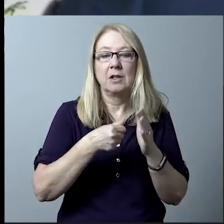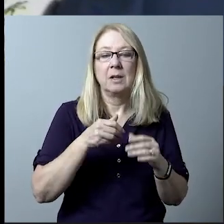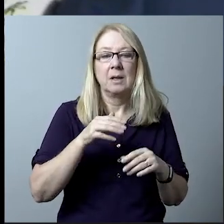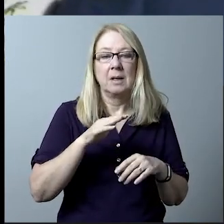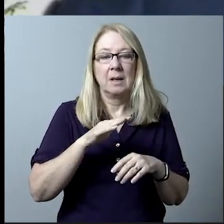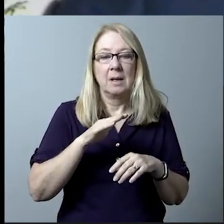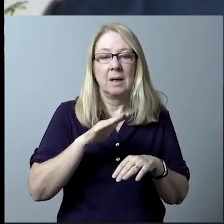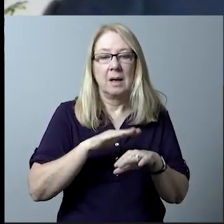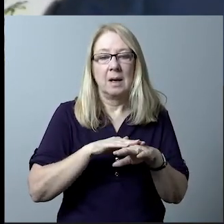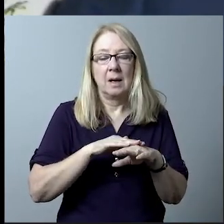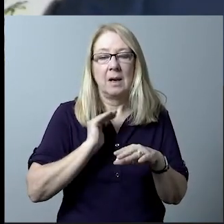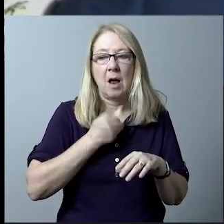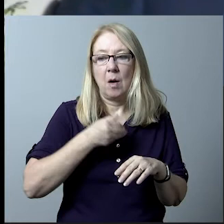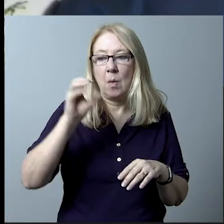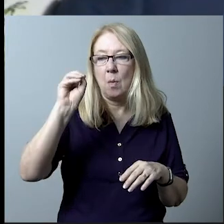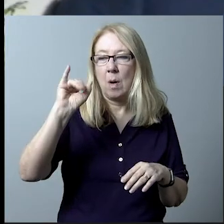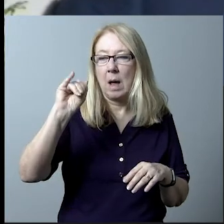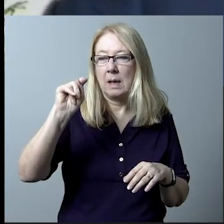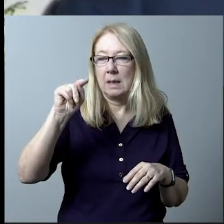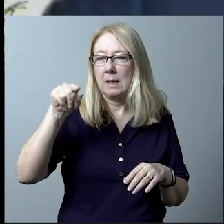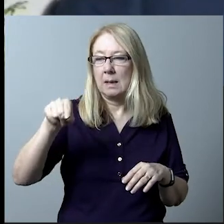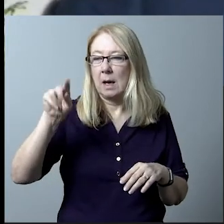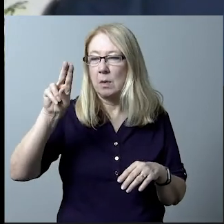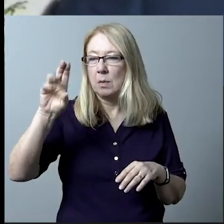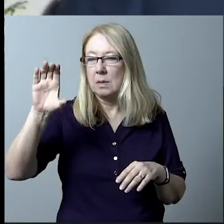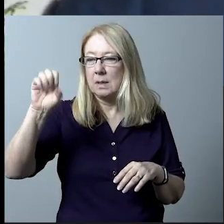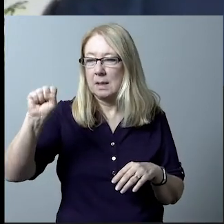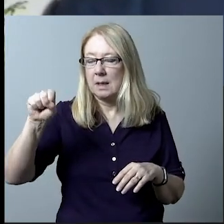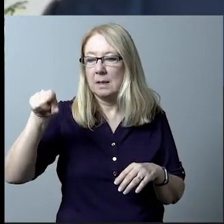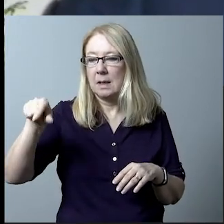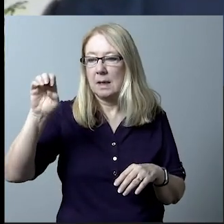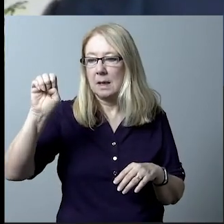monitor page, which is on our